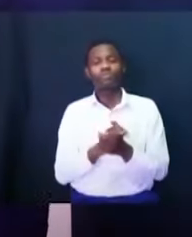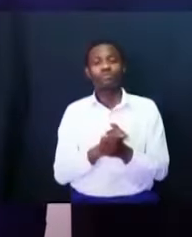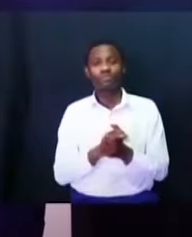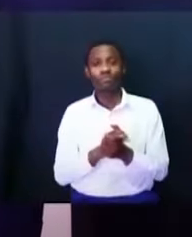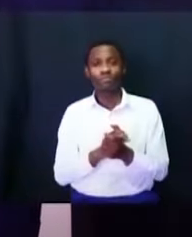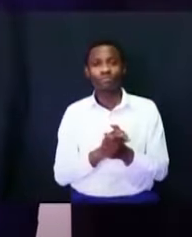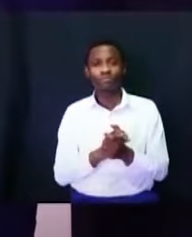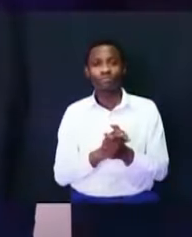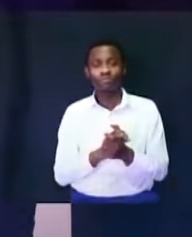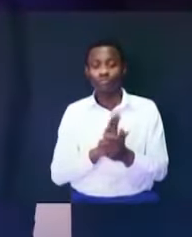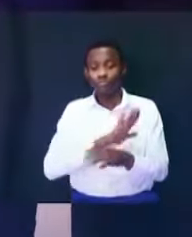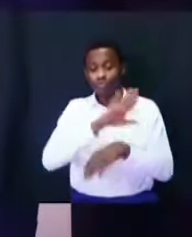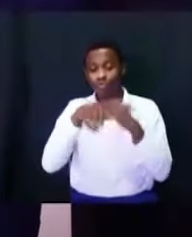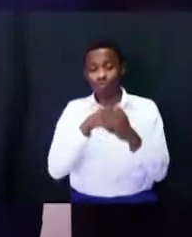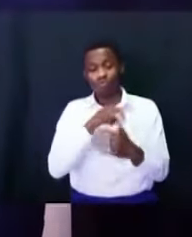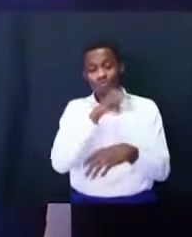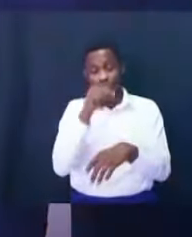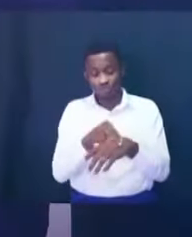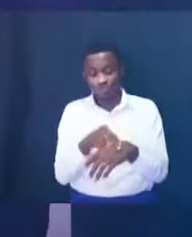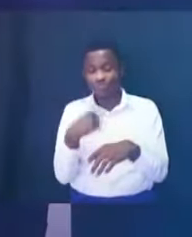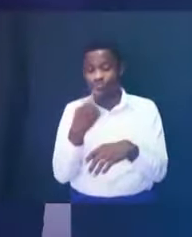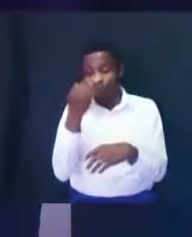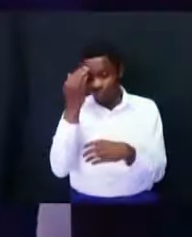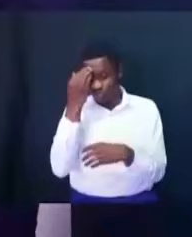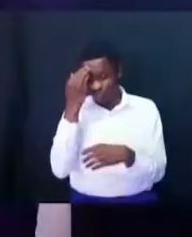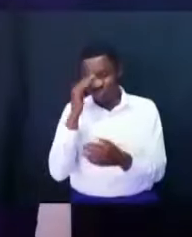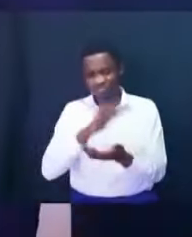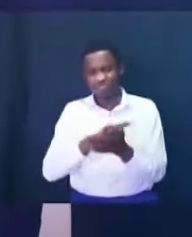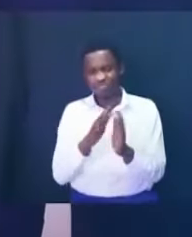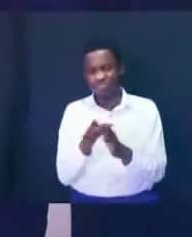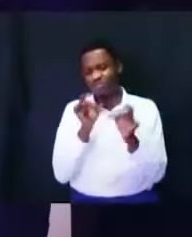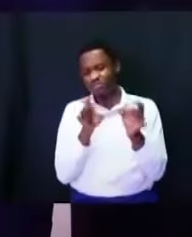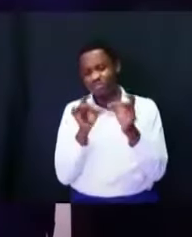watching all the nations Who Knew You Are at